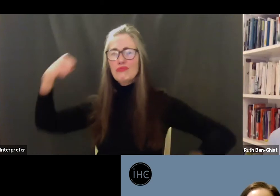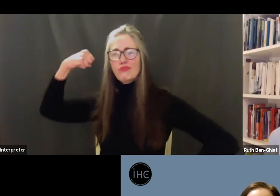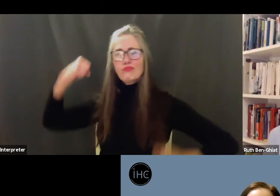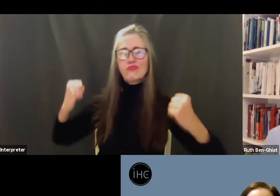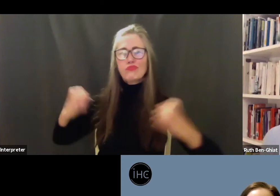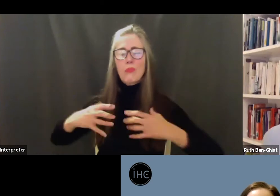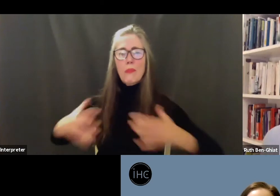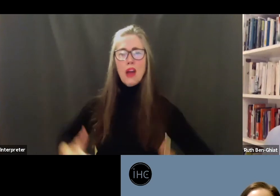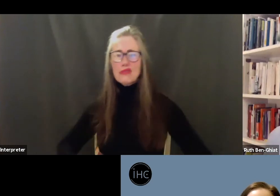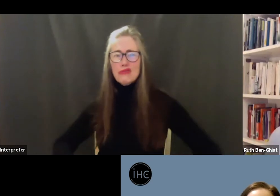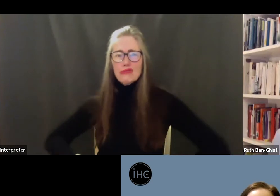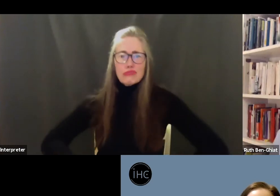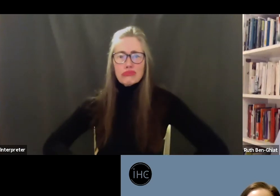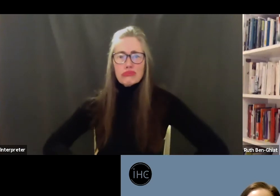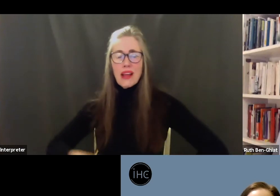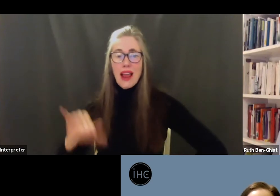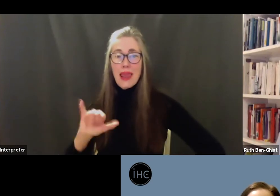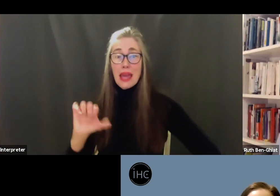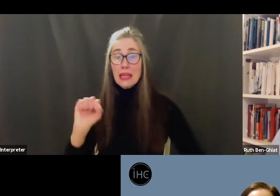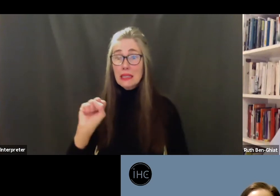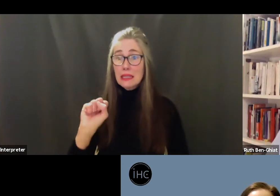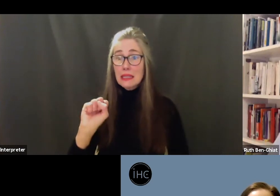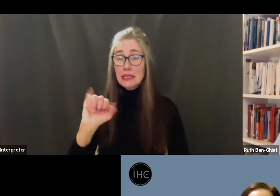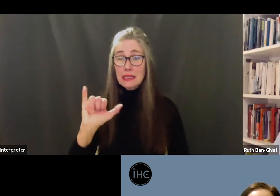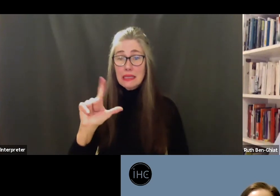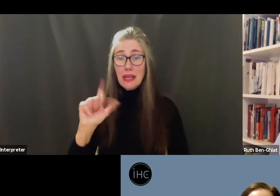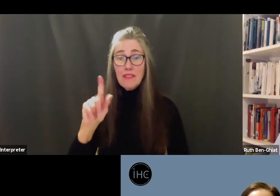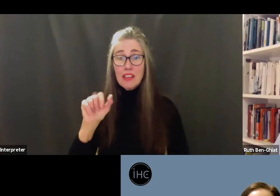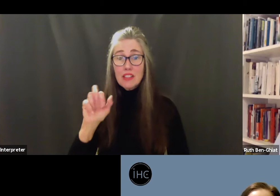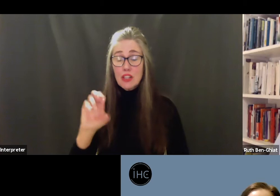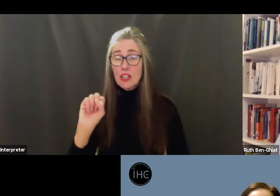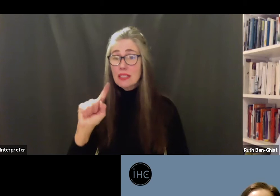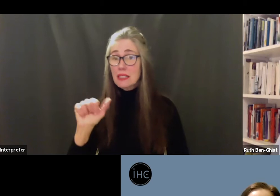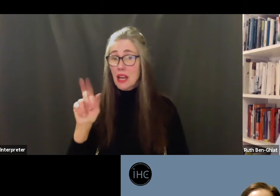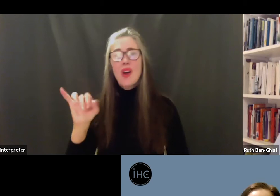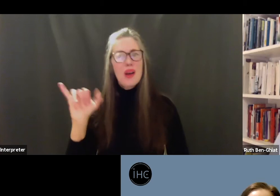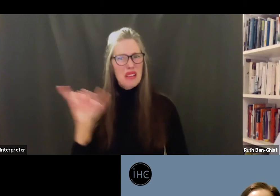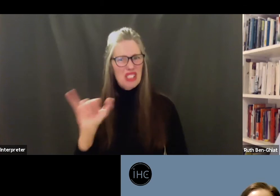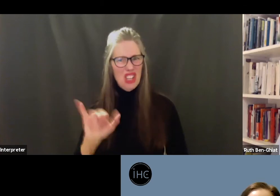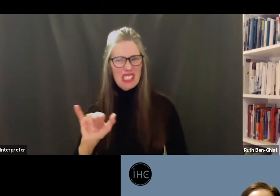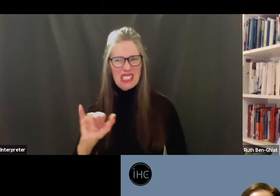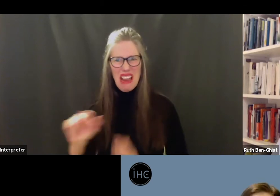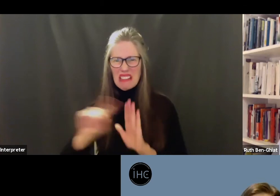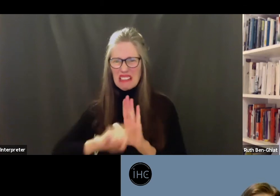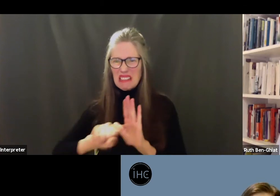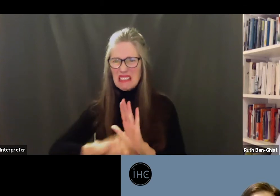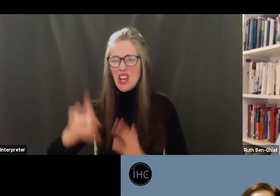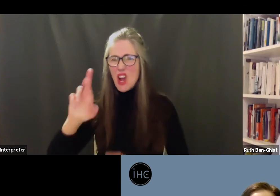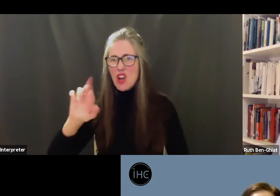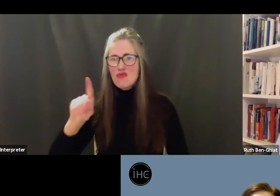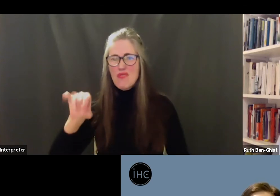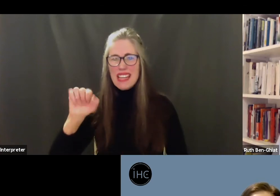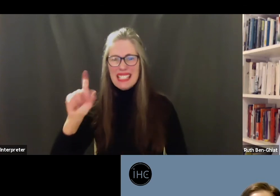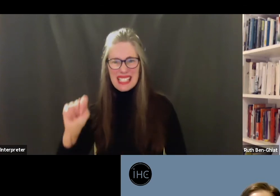their bodies onto Sylvester Stallone, but they will be just as racist, just as corrupt, just